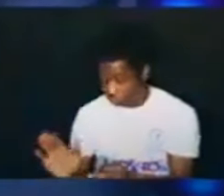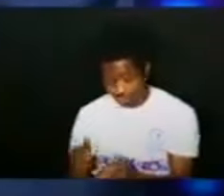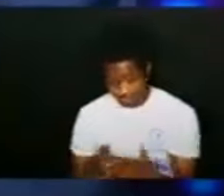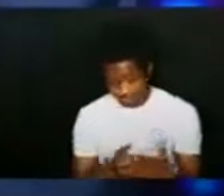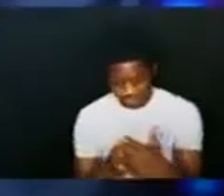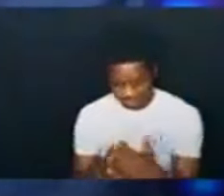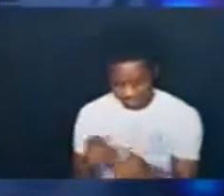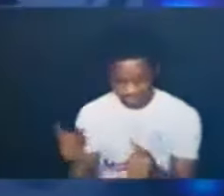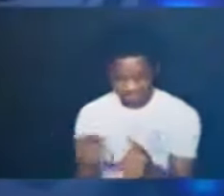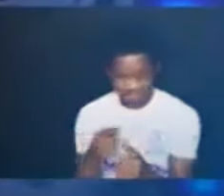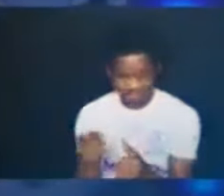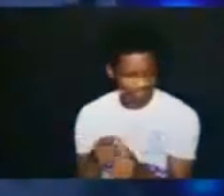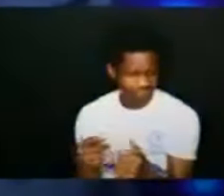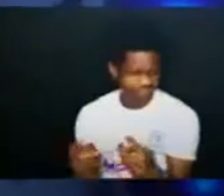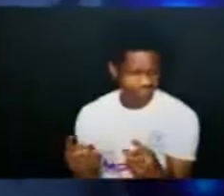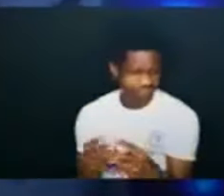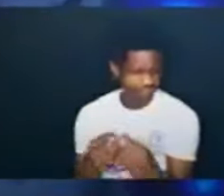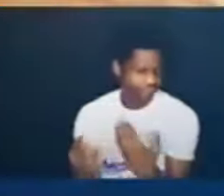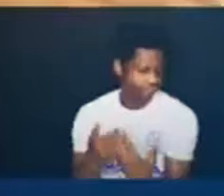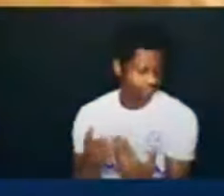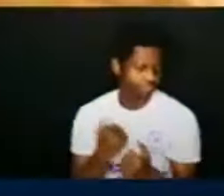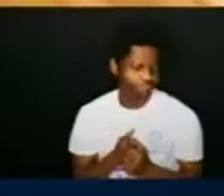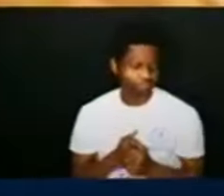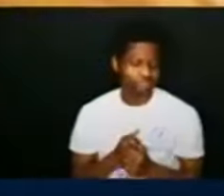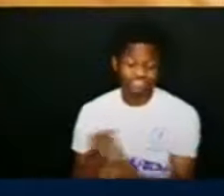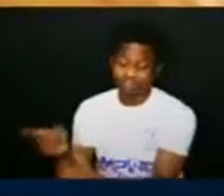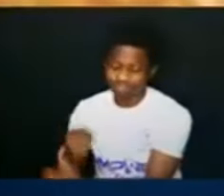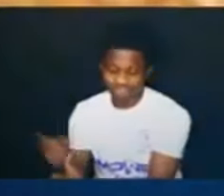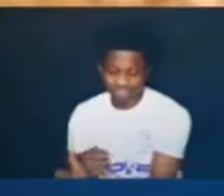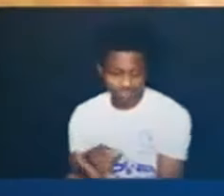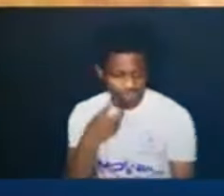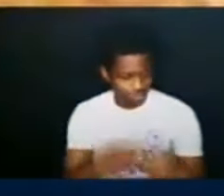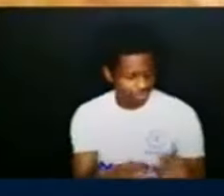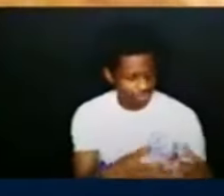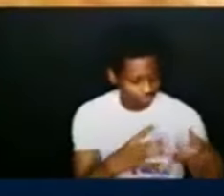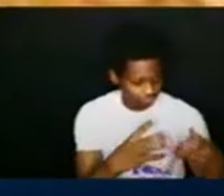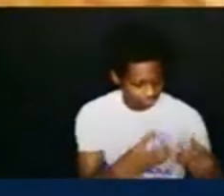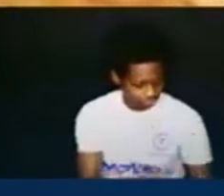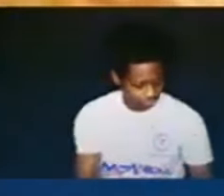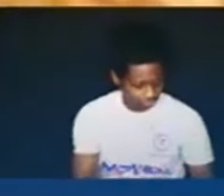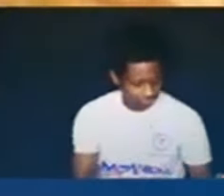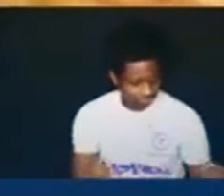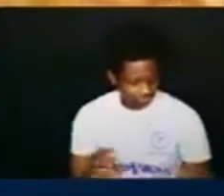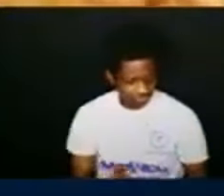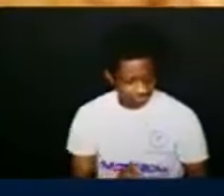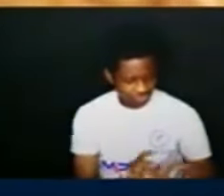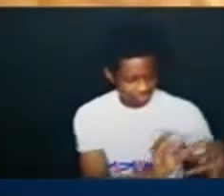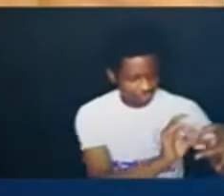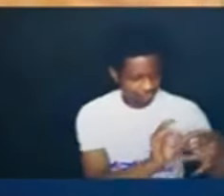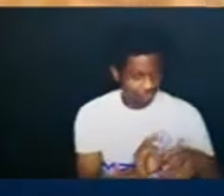simple. First, be reconciled with your brother. Go back the way you